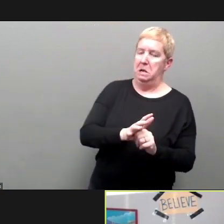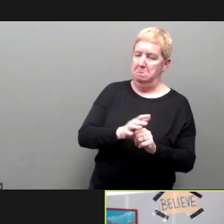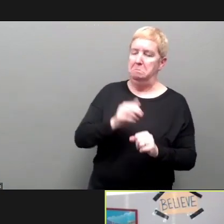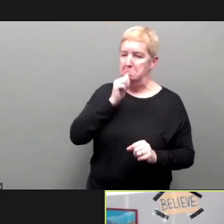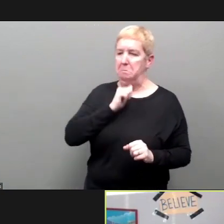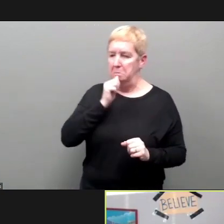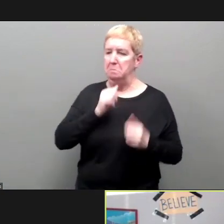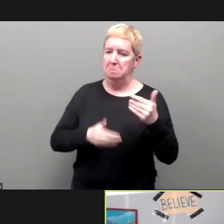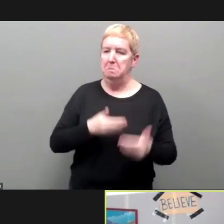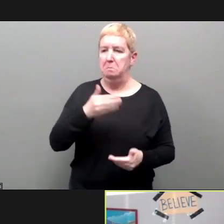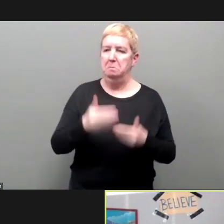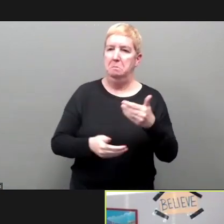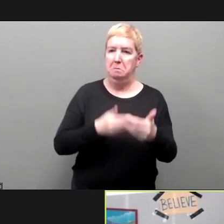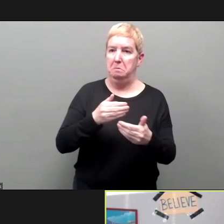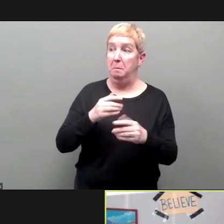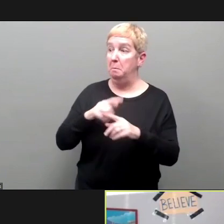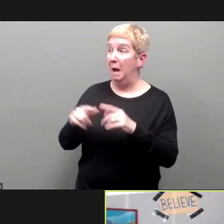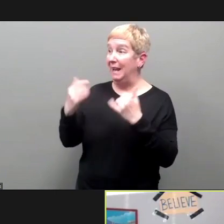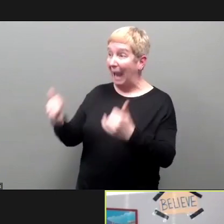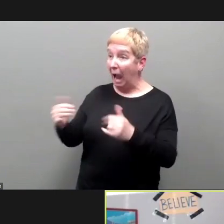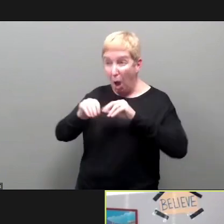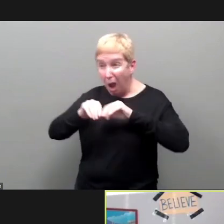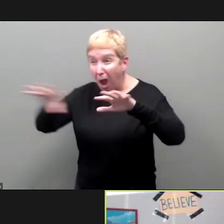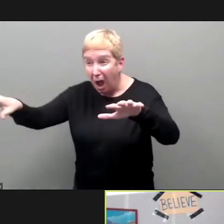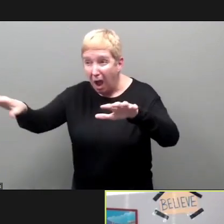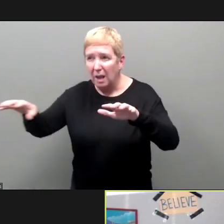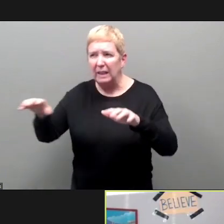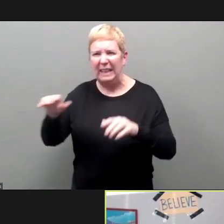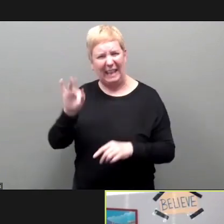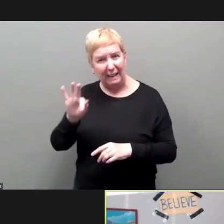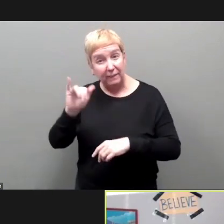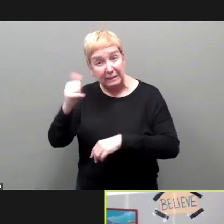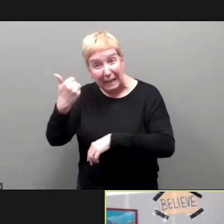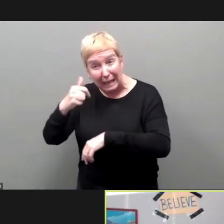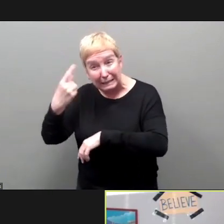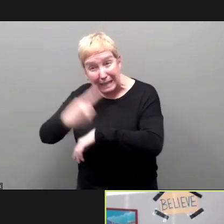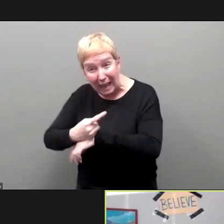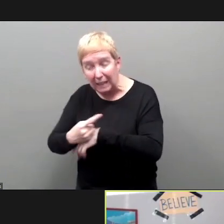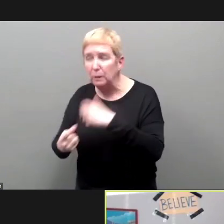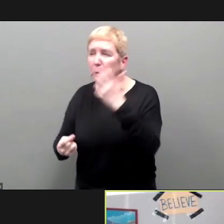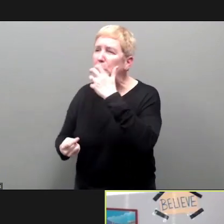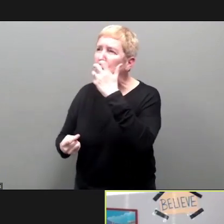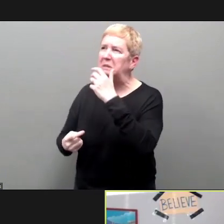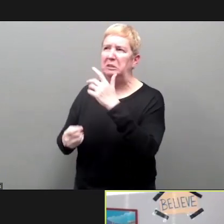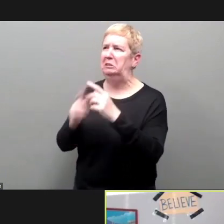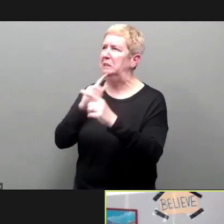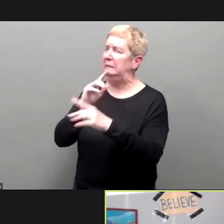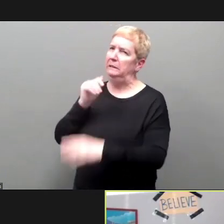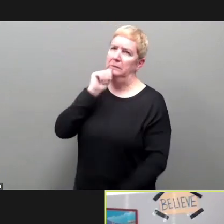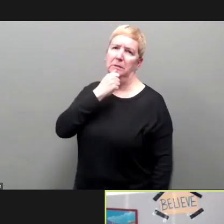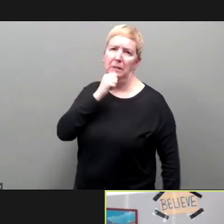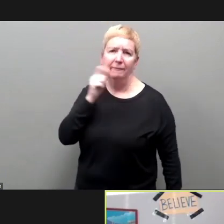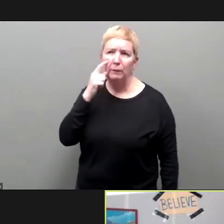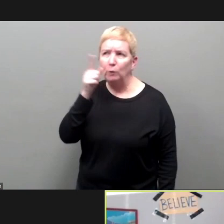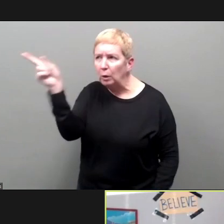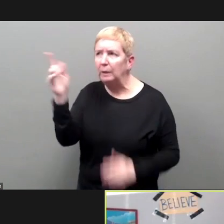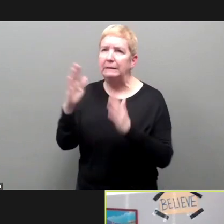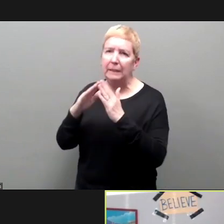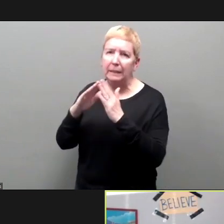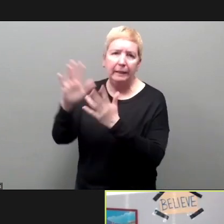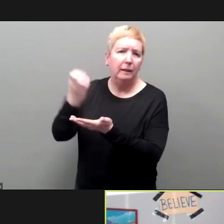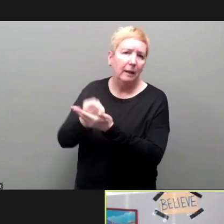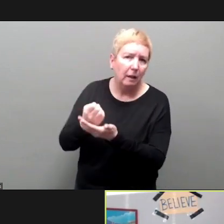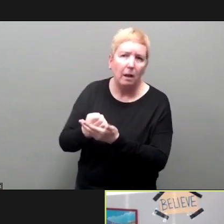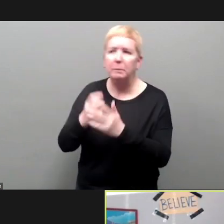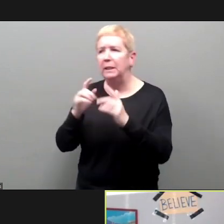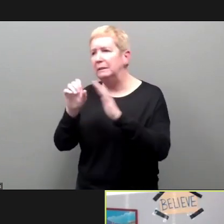social economic reasons for this as well. And then I believe the other piece that was really important is that it's not for